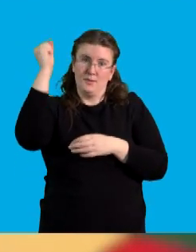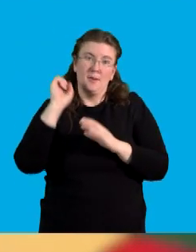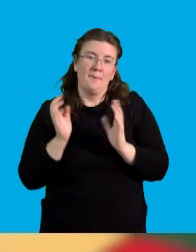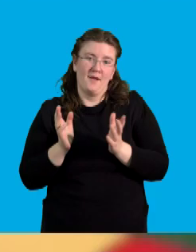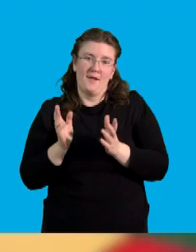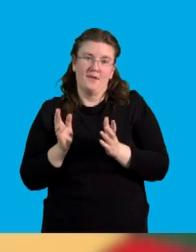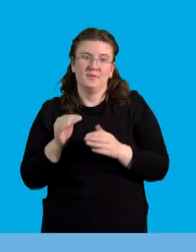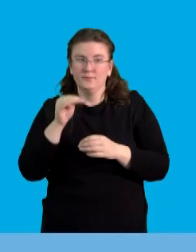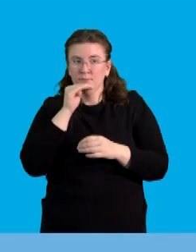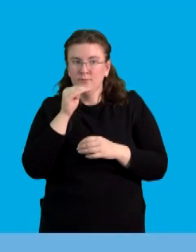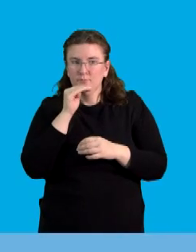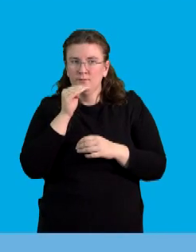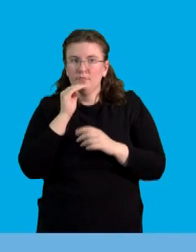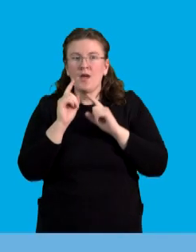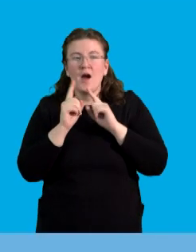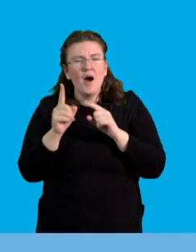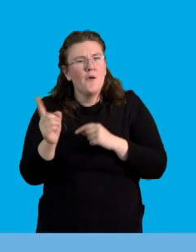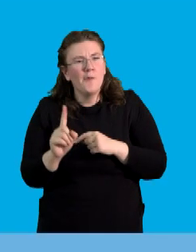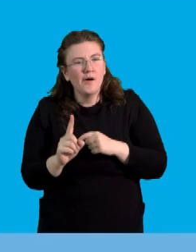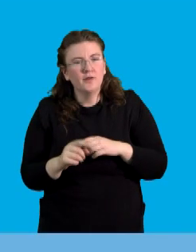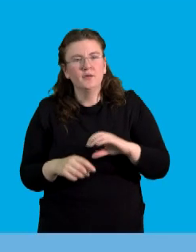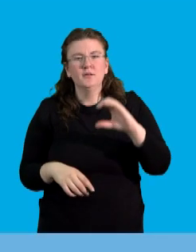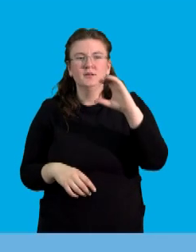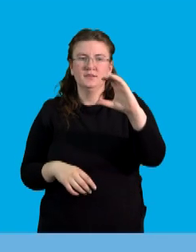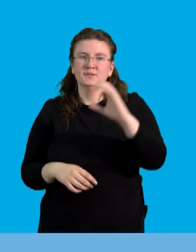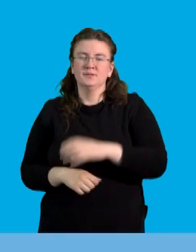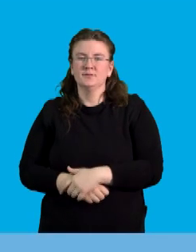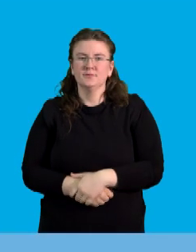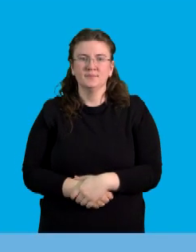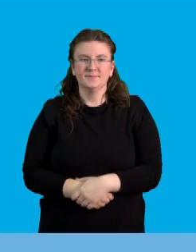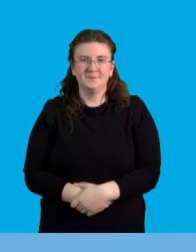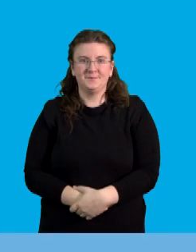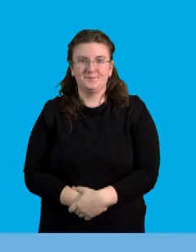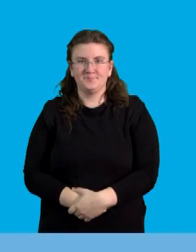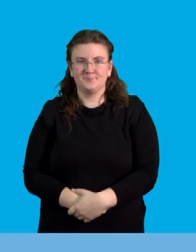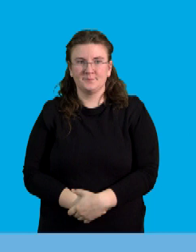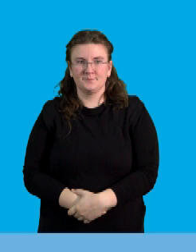be functioning. So therefore, our answer is C.